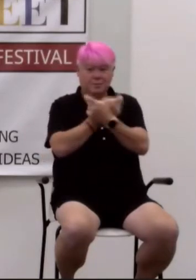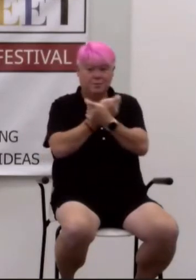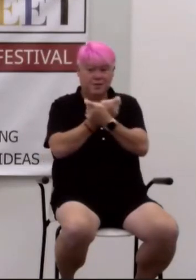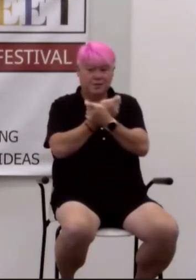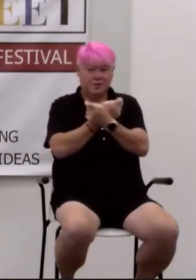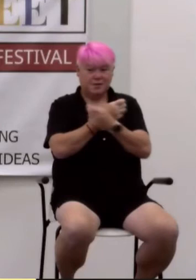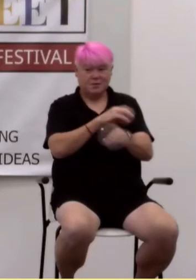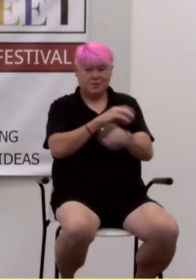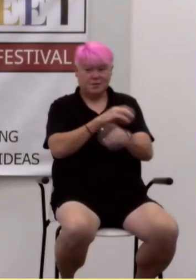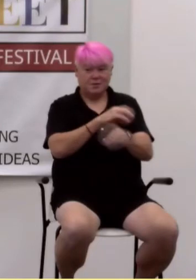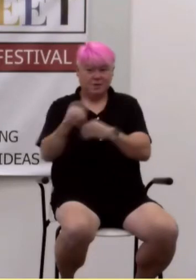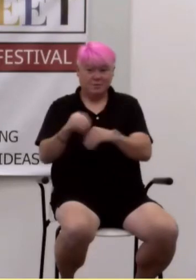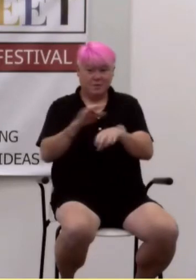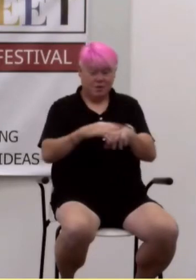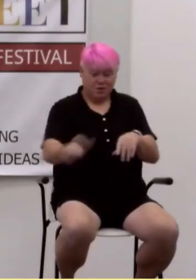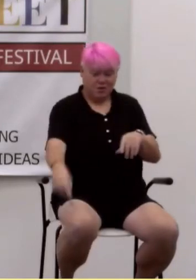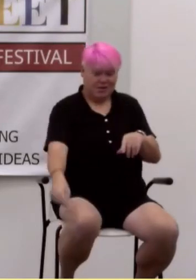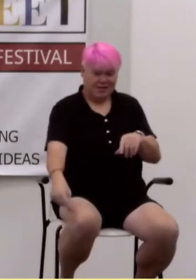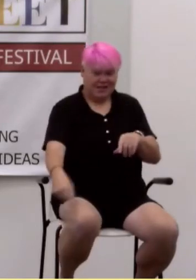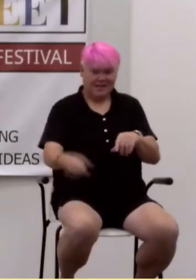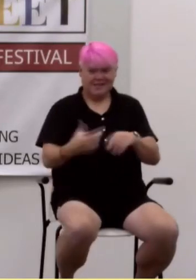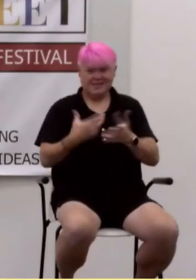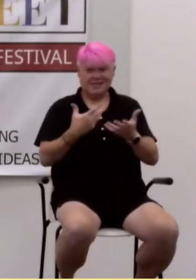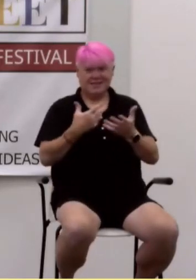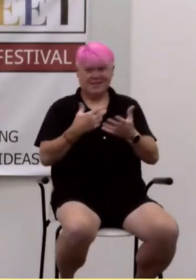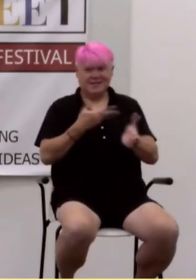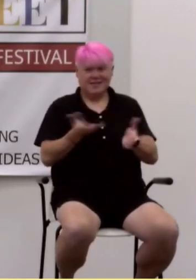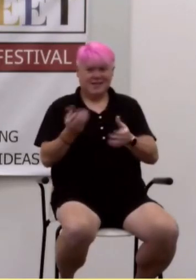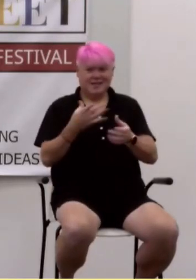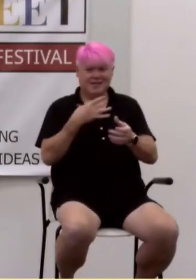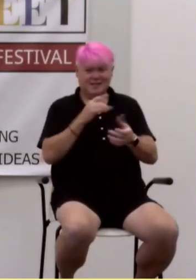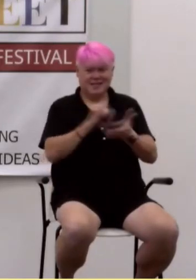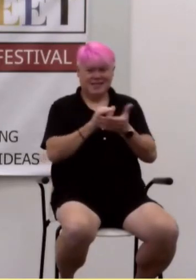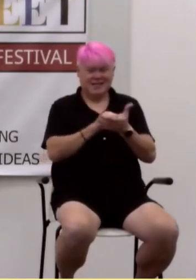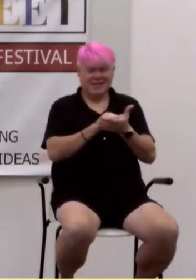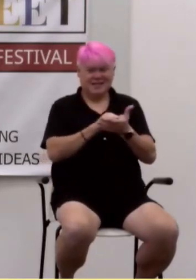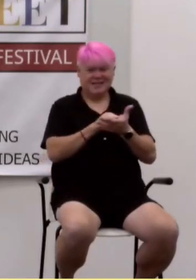legs? So there are things like that.